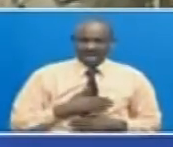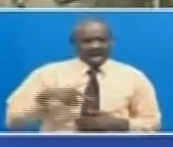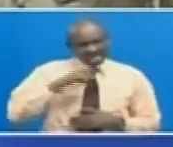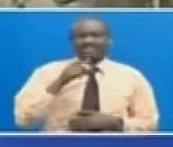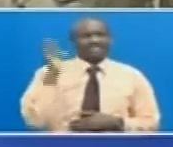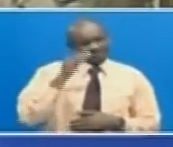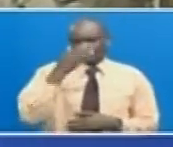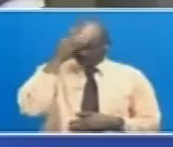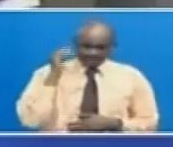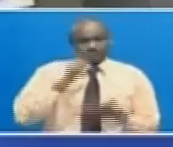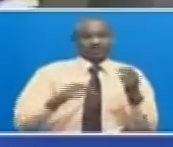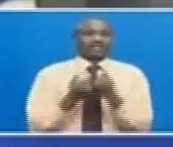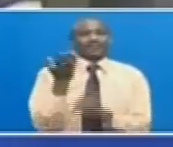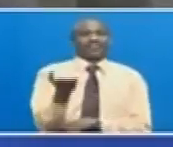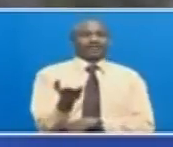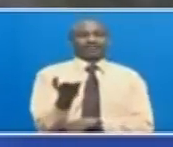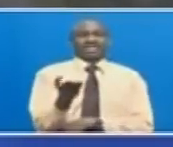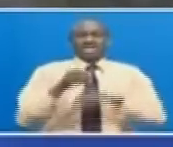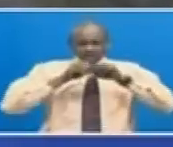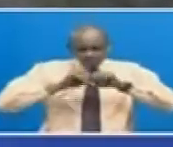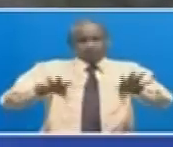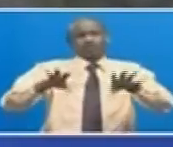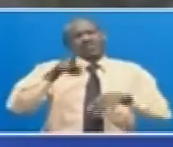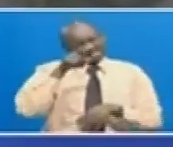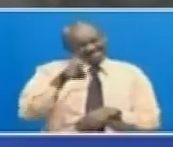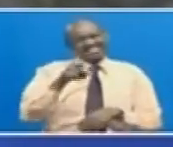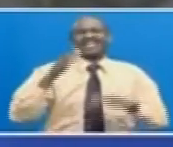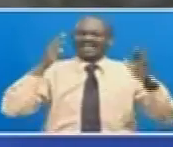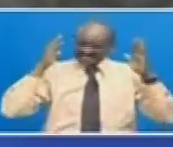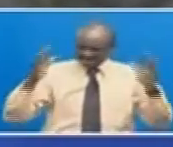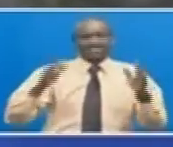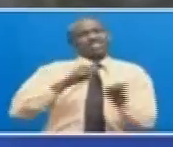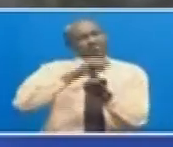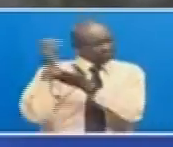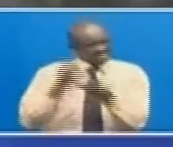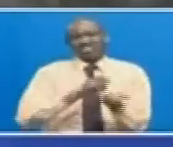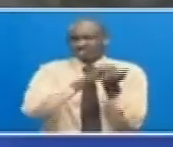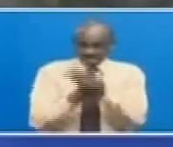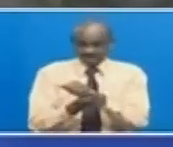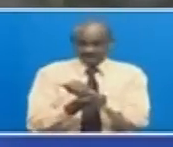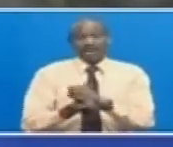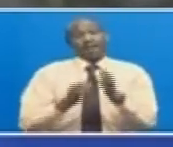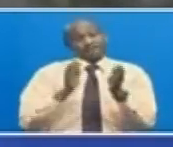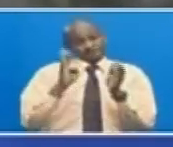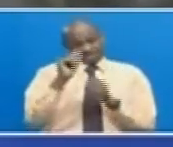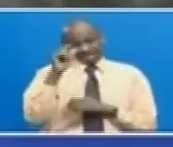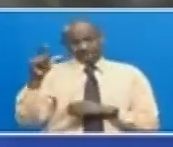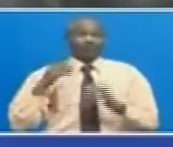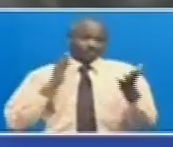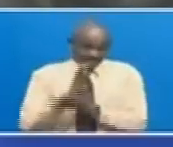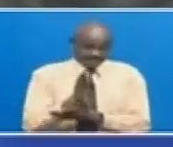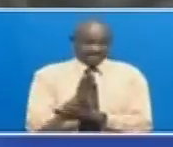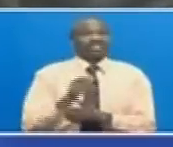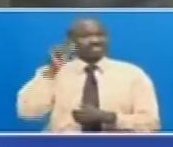forget what has come up. Devolution is arguably the greatest driver of change. The Bill of Rights, Chapter 6, gender